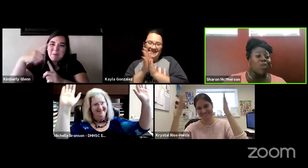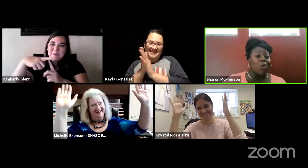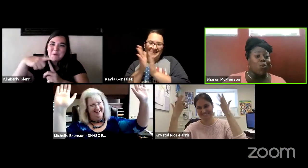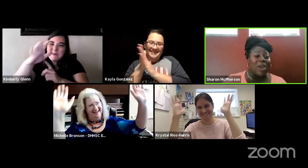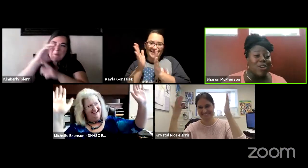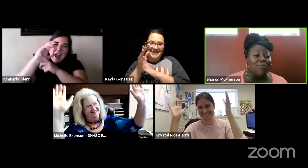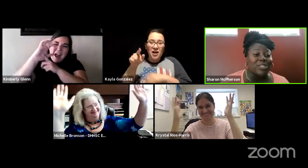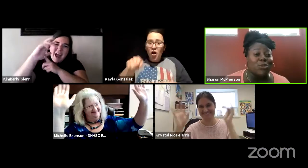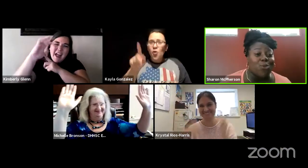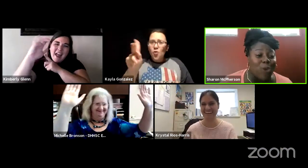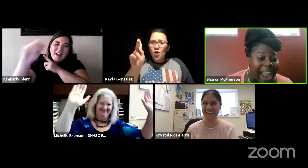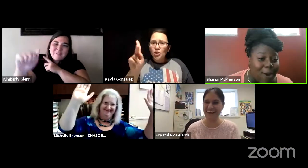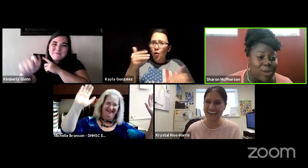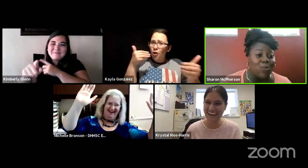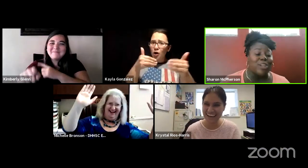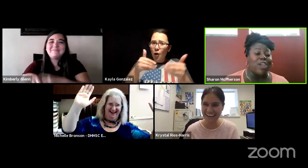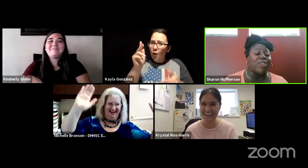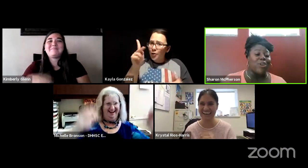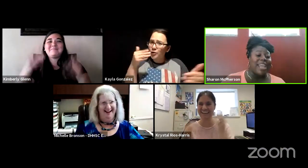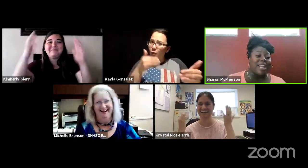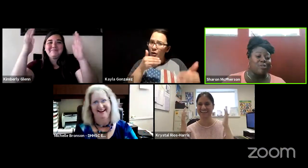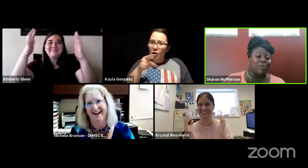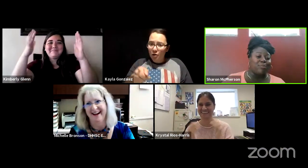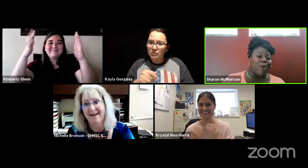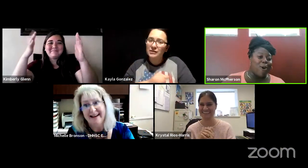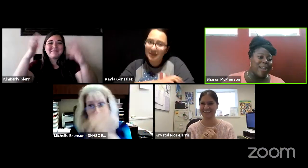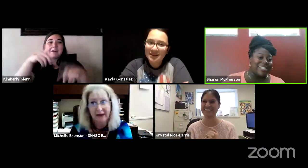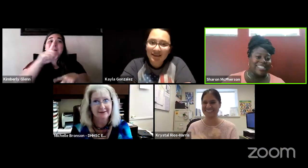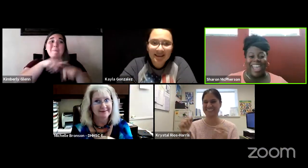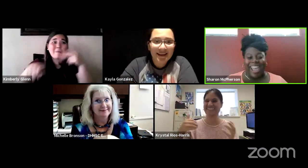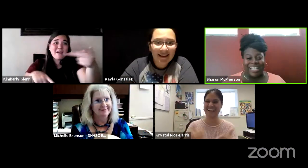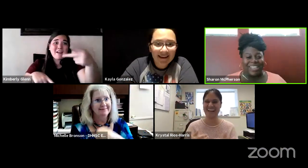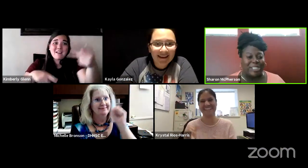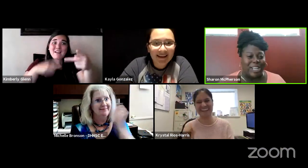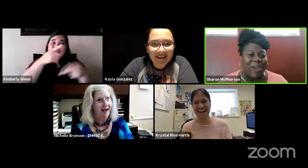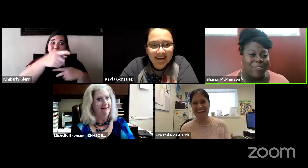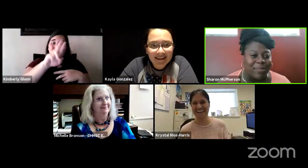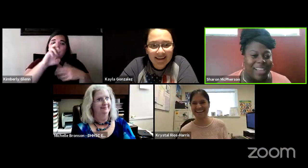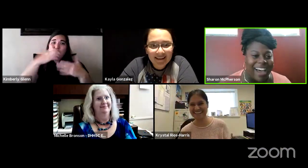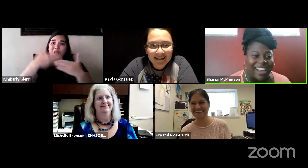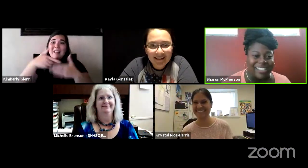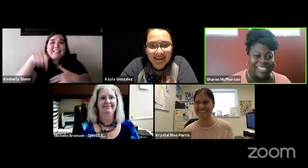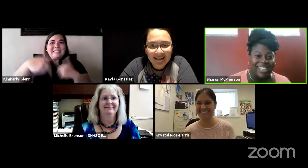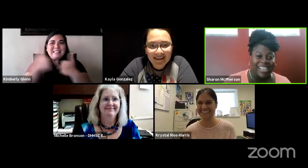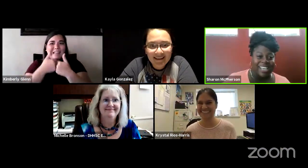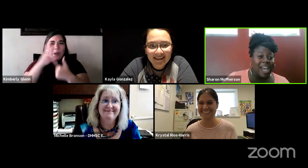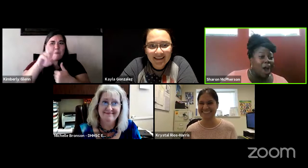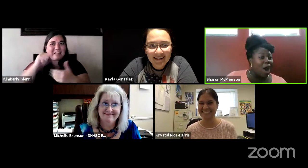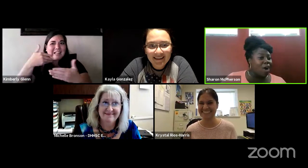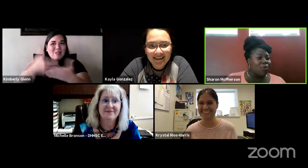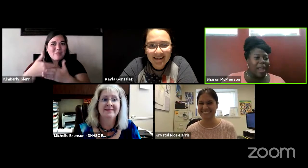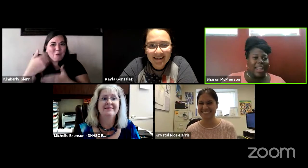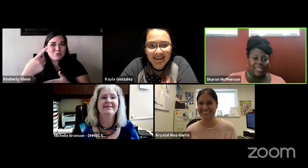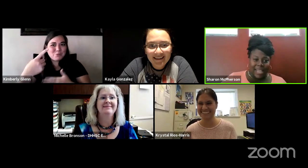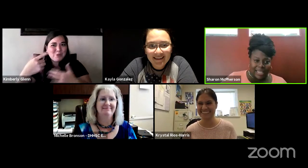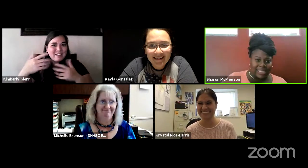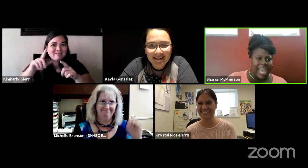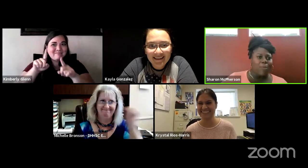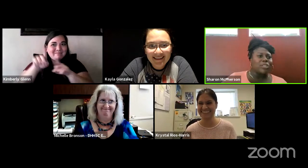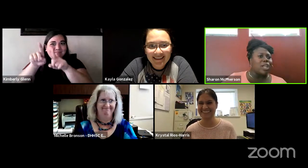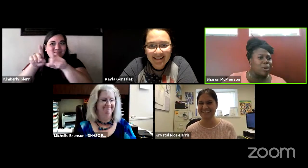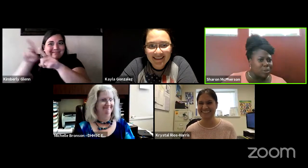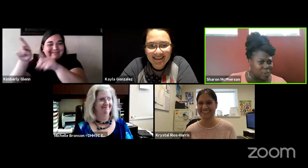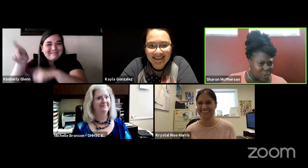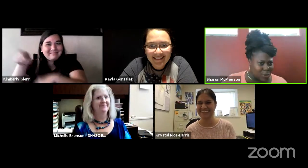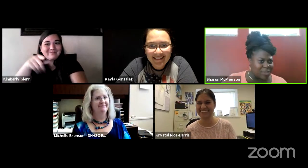Michelle, you are the winner of this round with 3,800 points. Yes, give Michelle a round of applause. All right, this